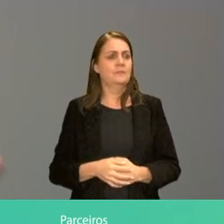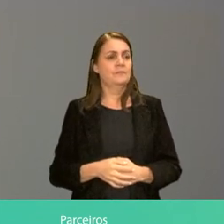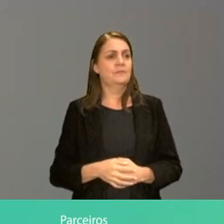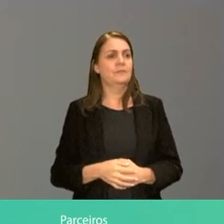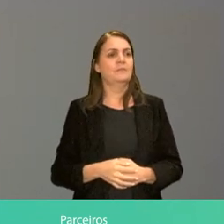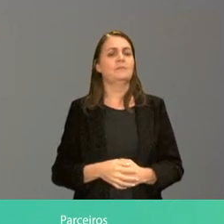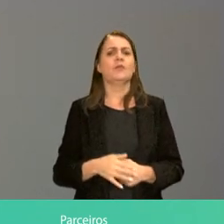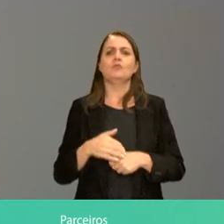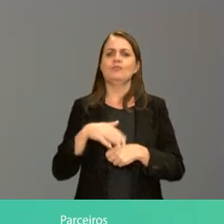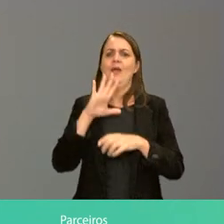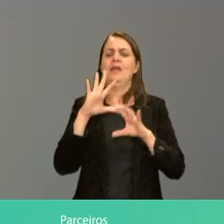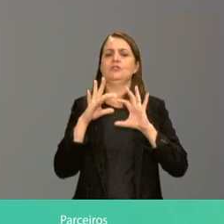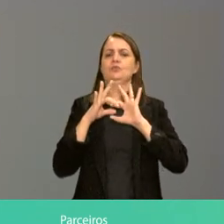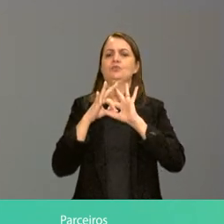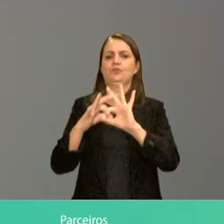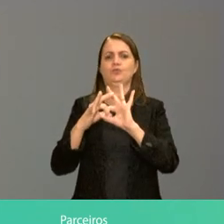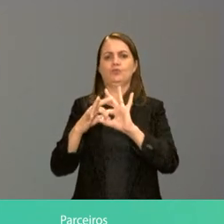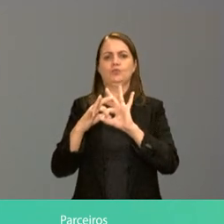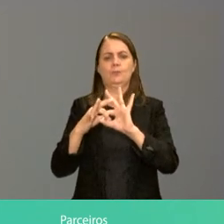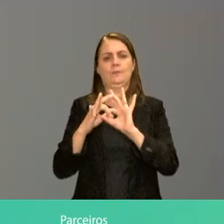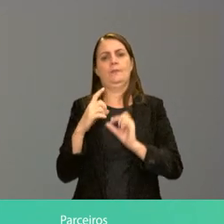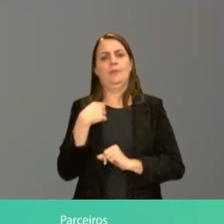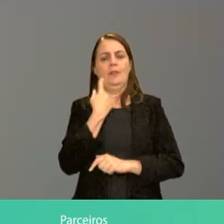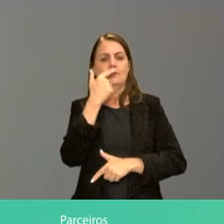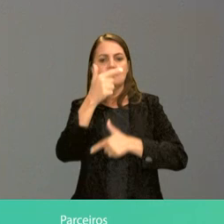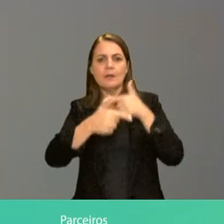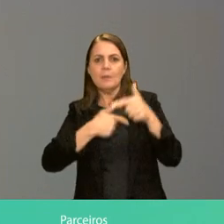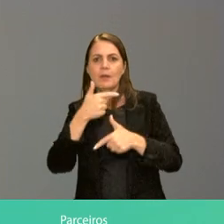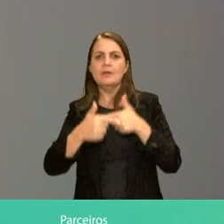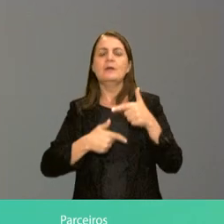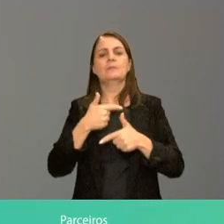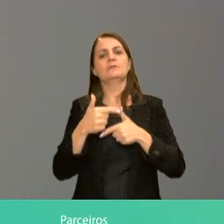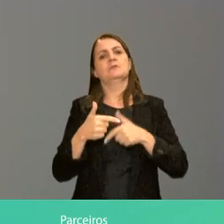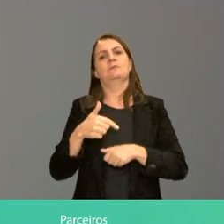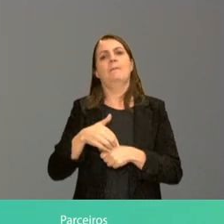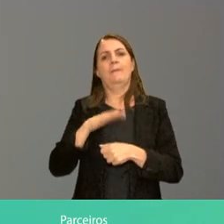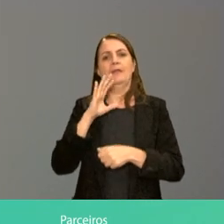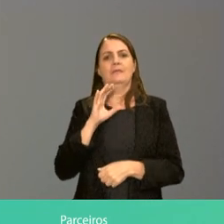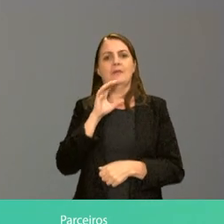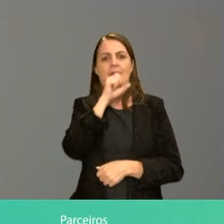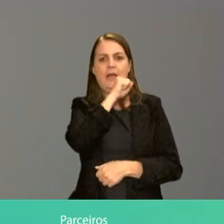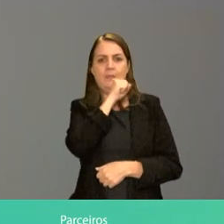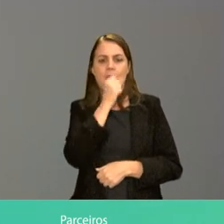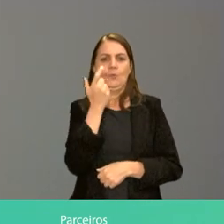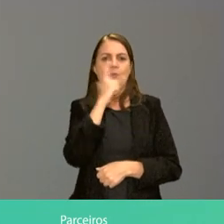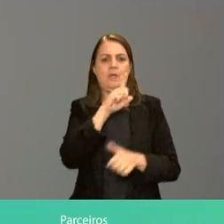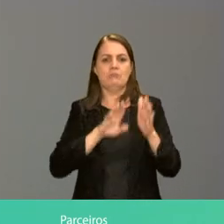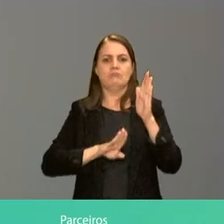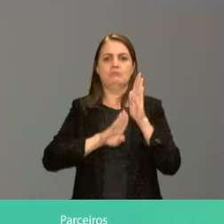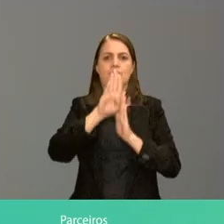As much we collaborate, quicker we will advance.